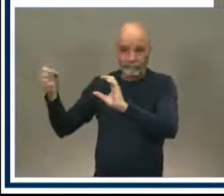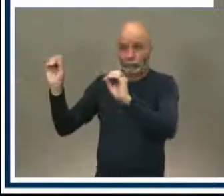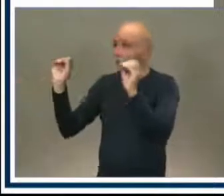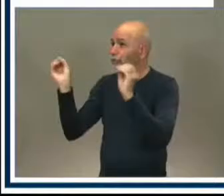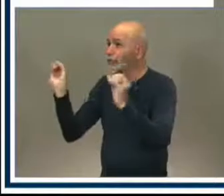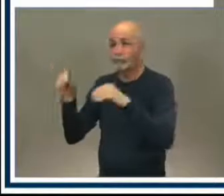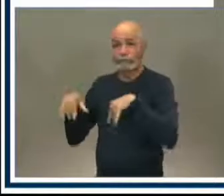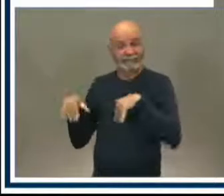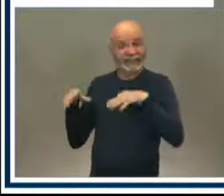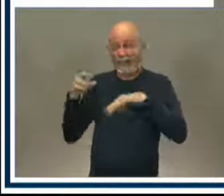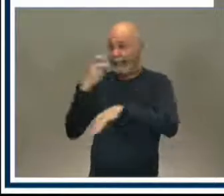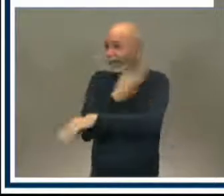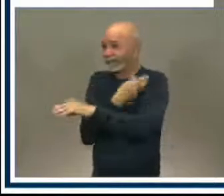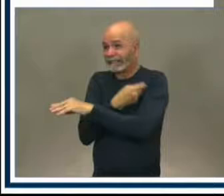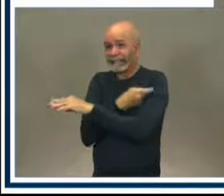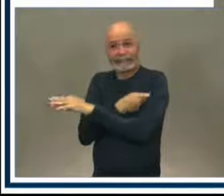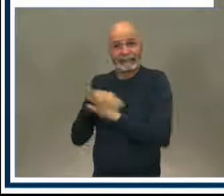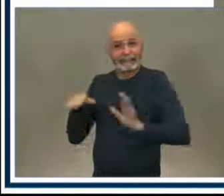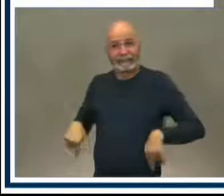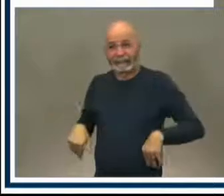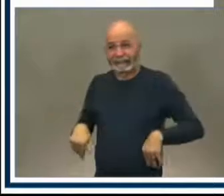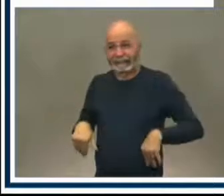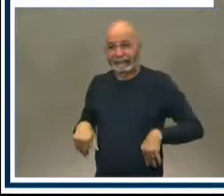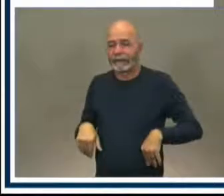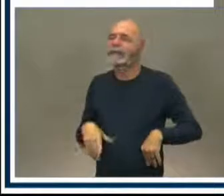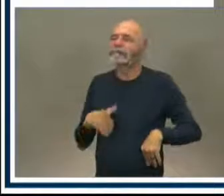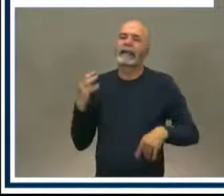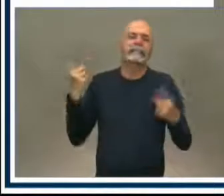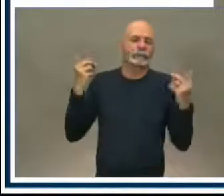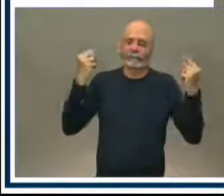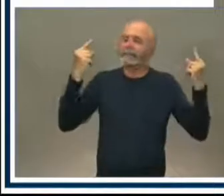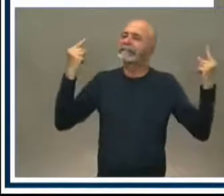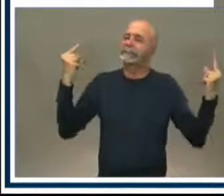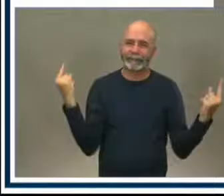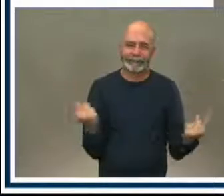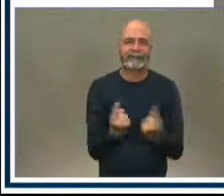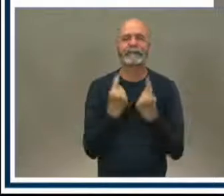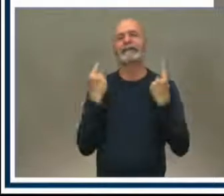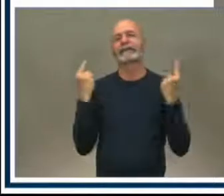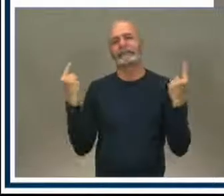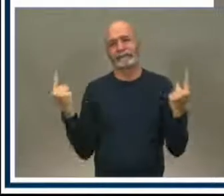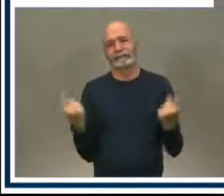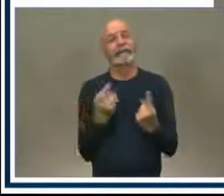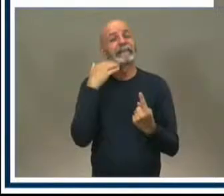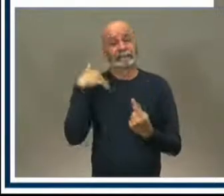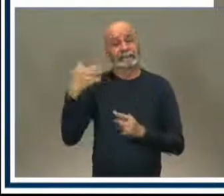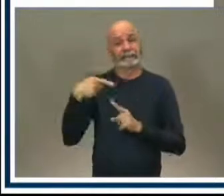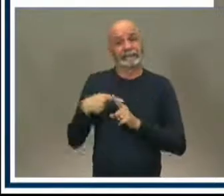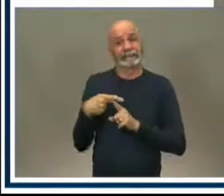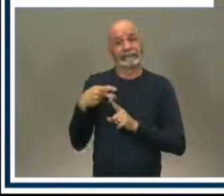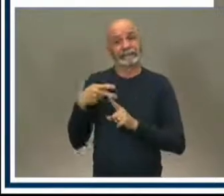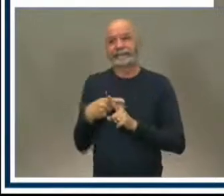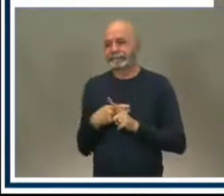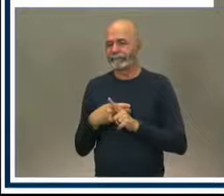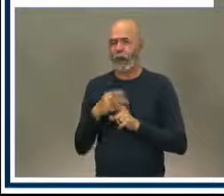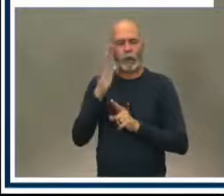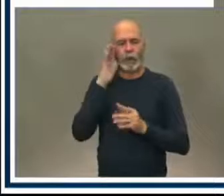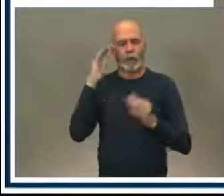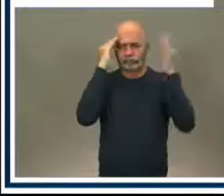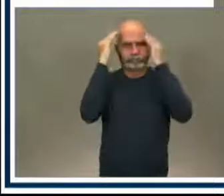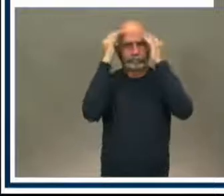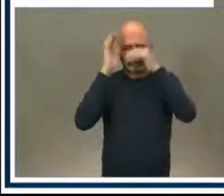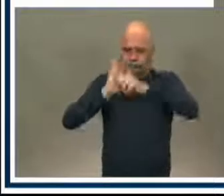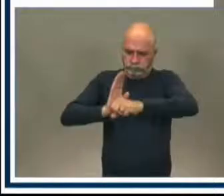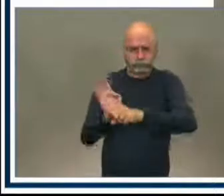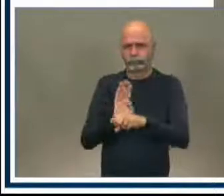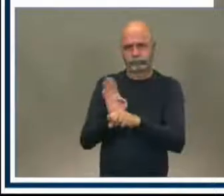required. So the next few months will be busy for our vaccine rollout and our immunizers. I want to remind Nova Scotians